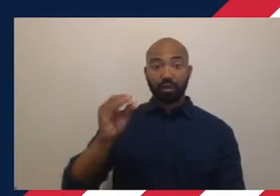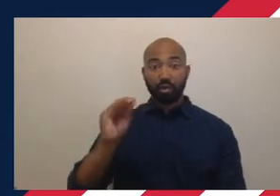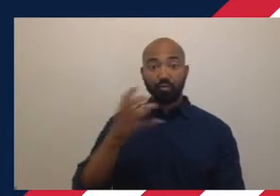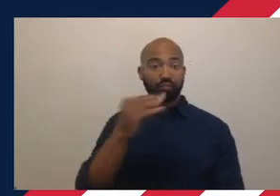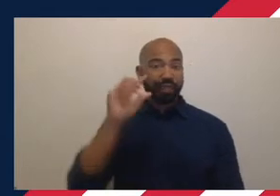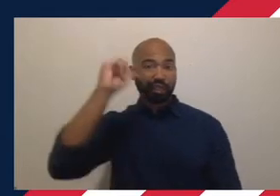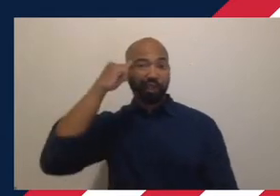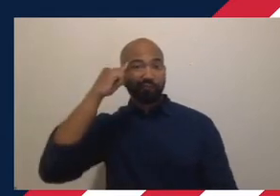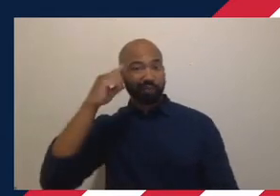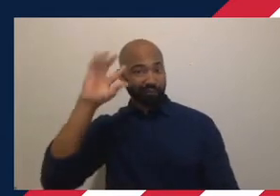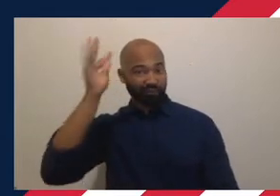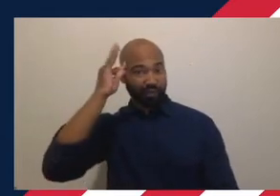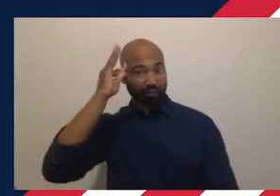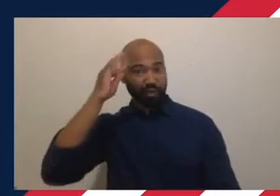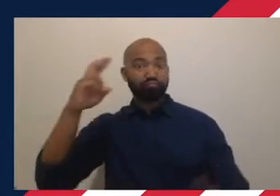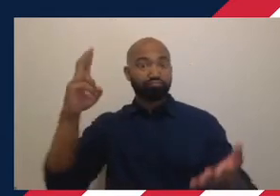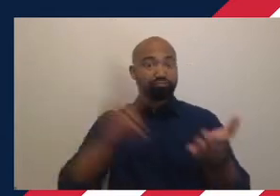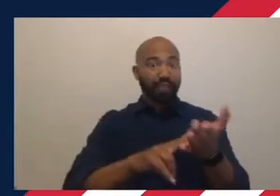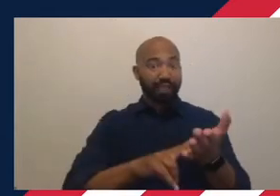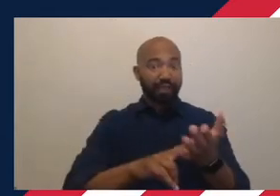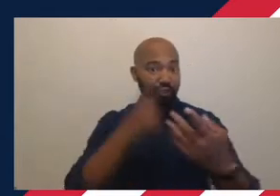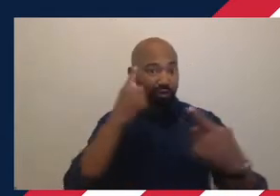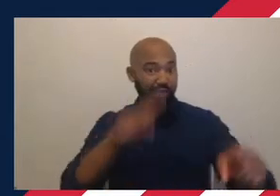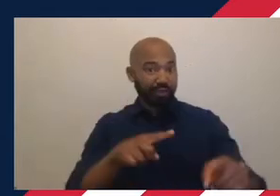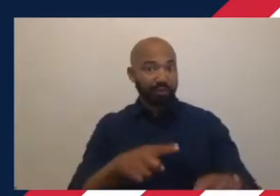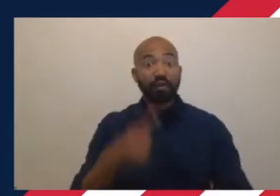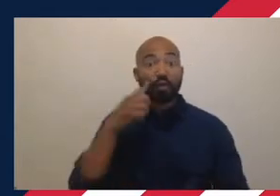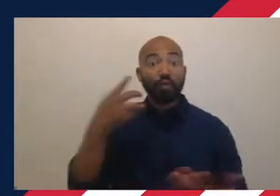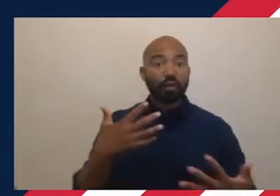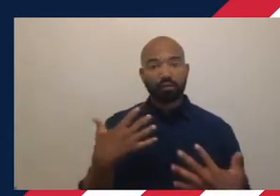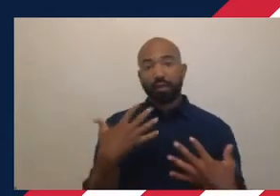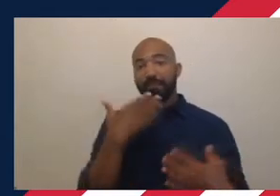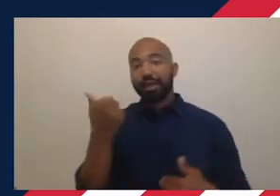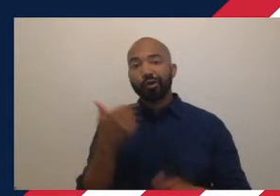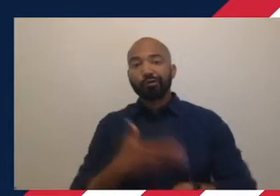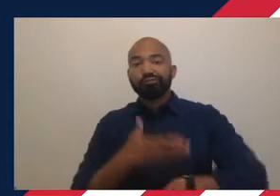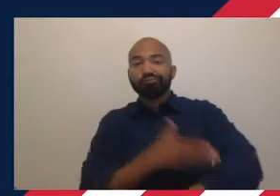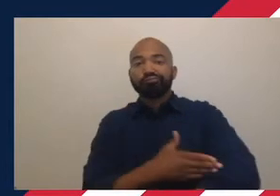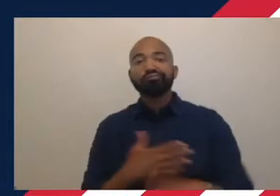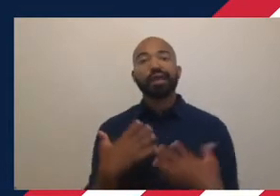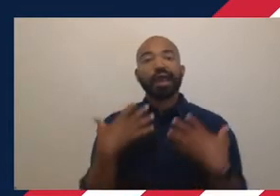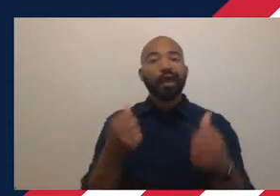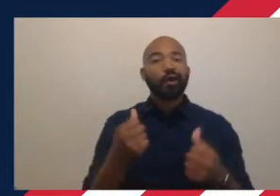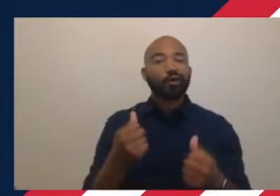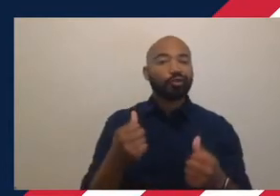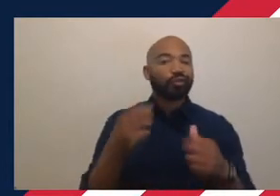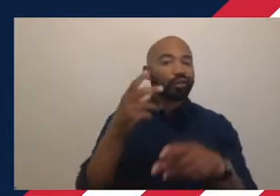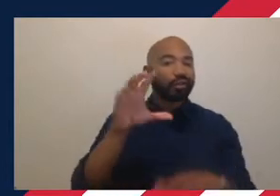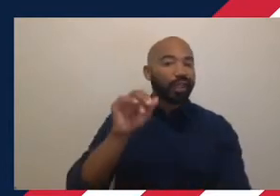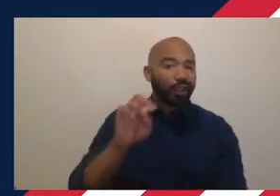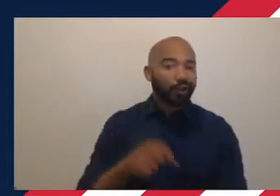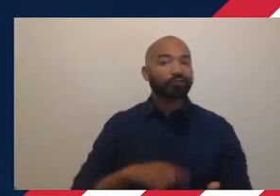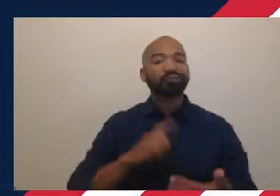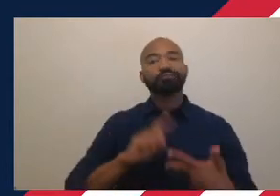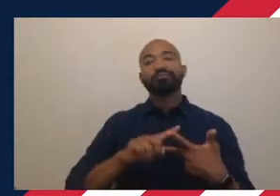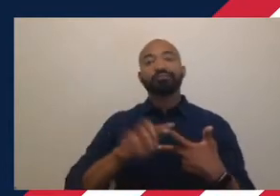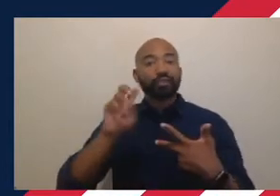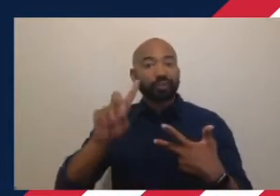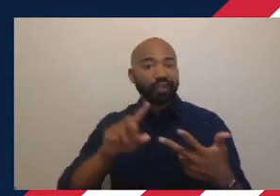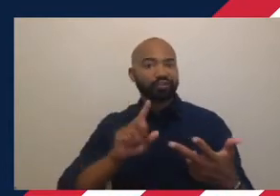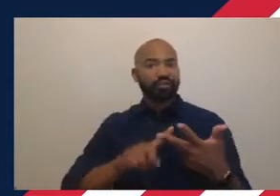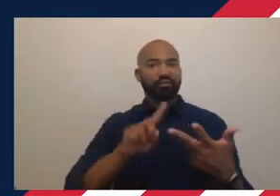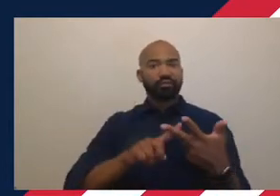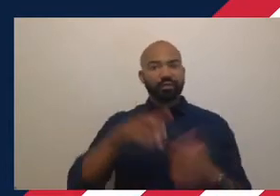better education, better health care, infrastructure. And to this day, we have yet to